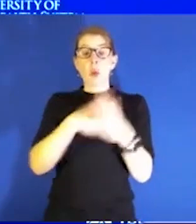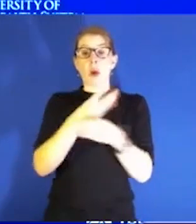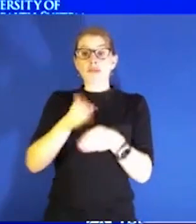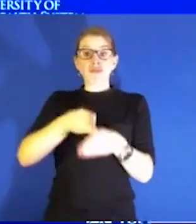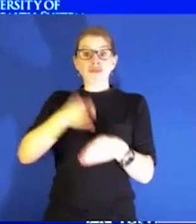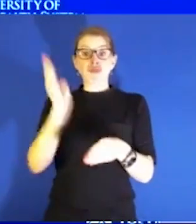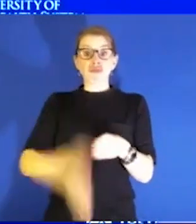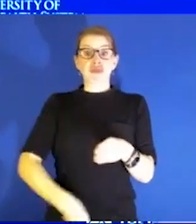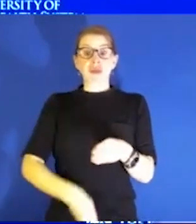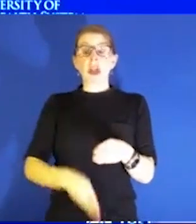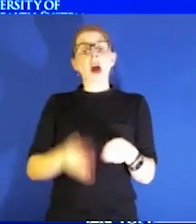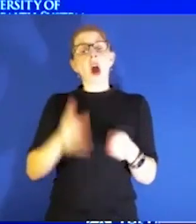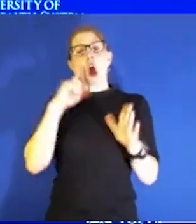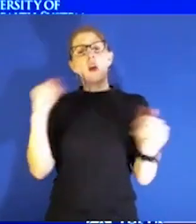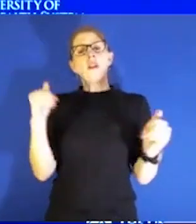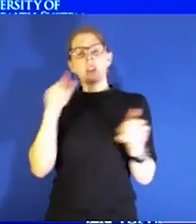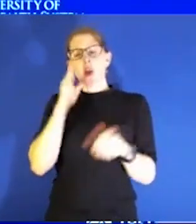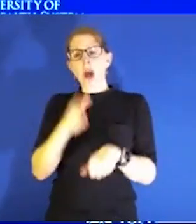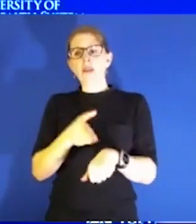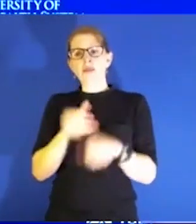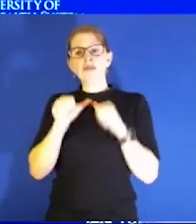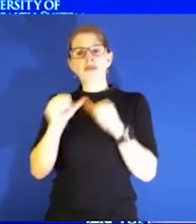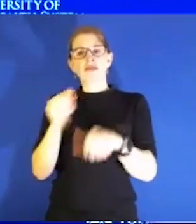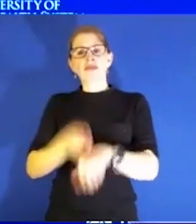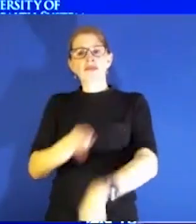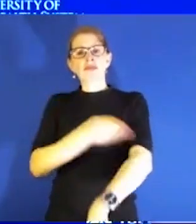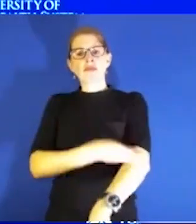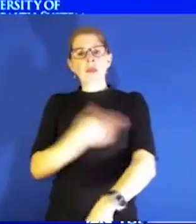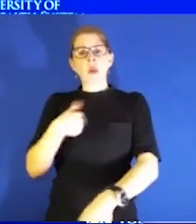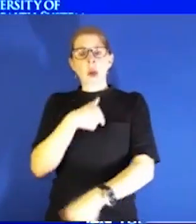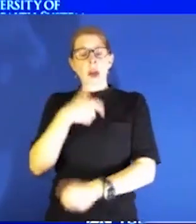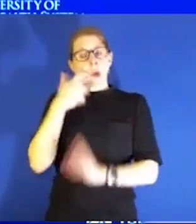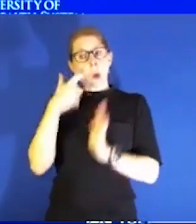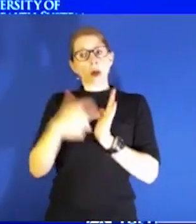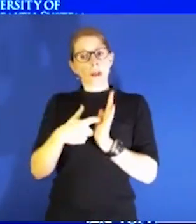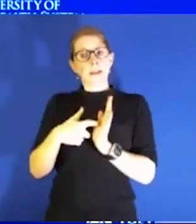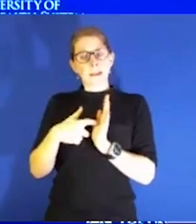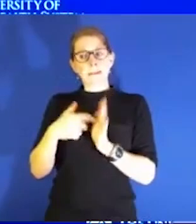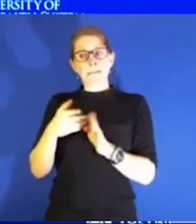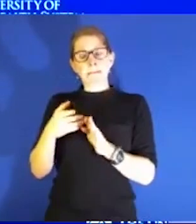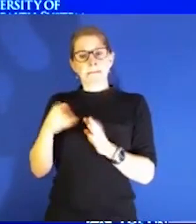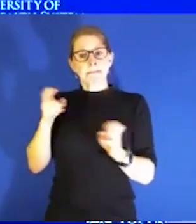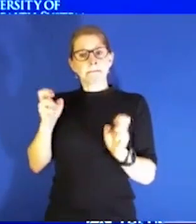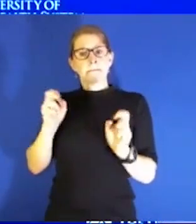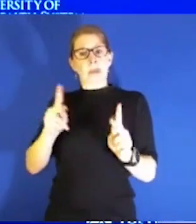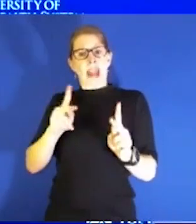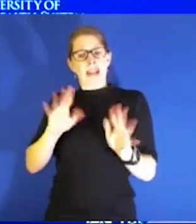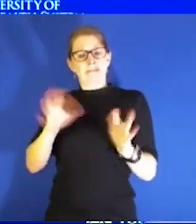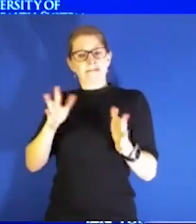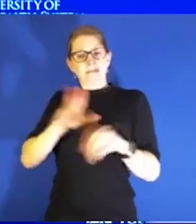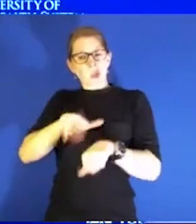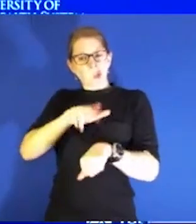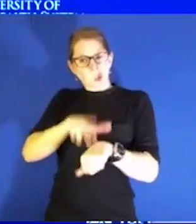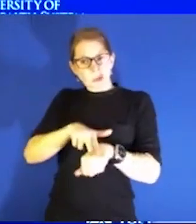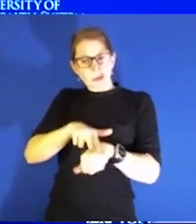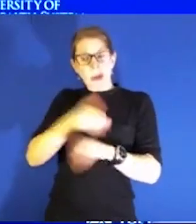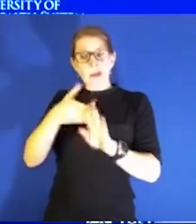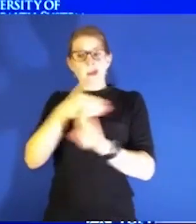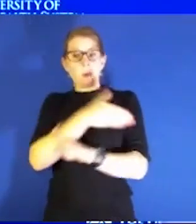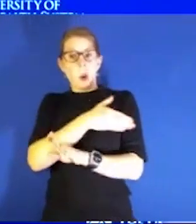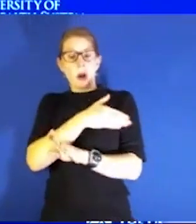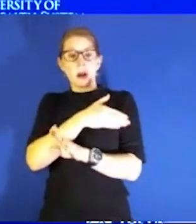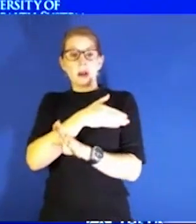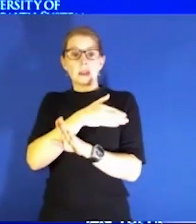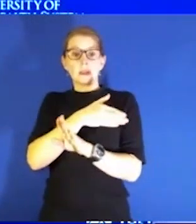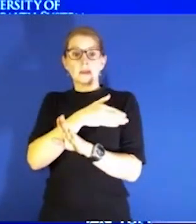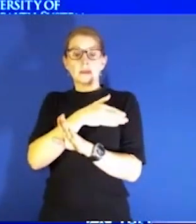are continuing to get better. We are seeing that we are able to get back to some semblance of things before we were